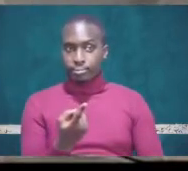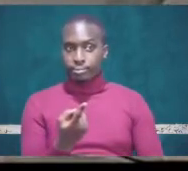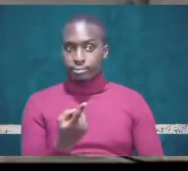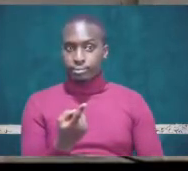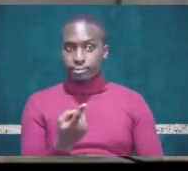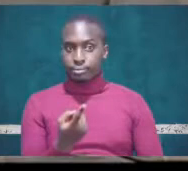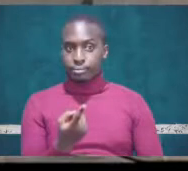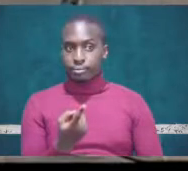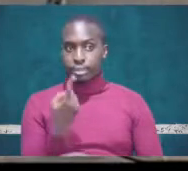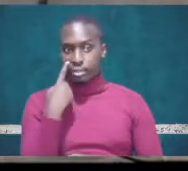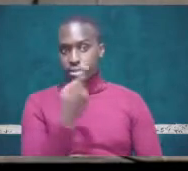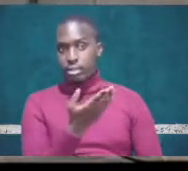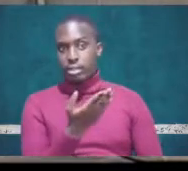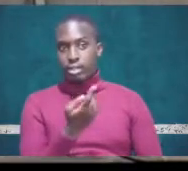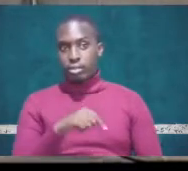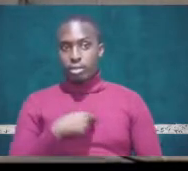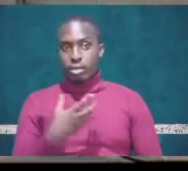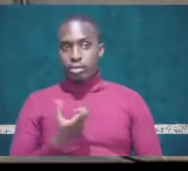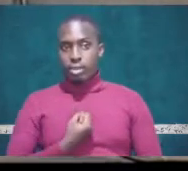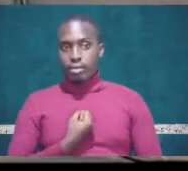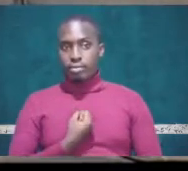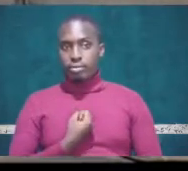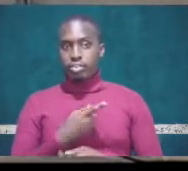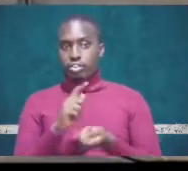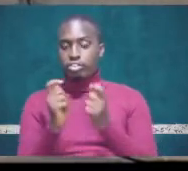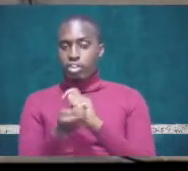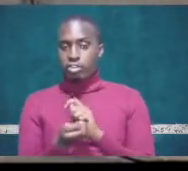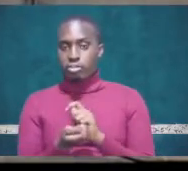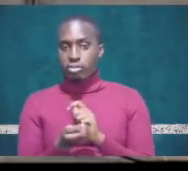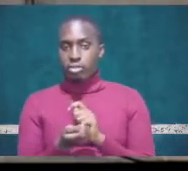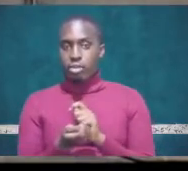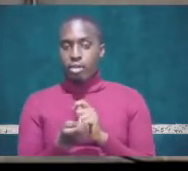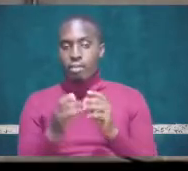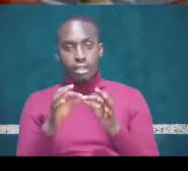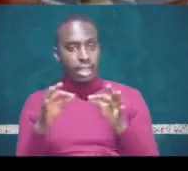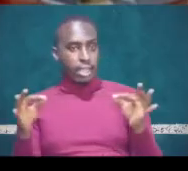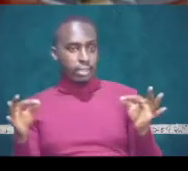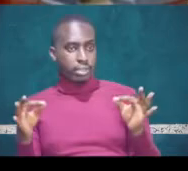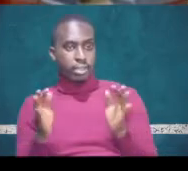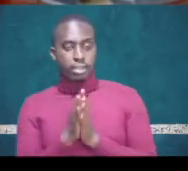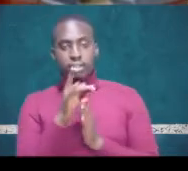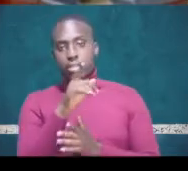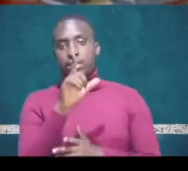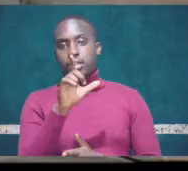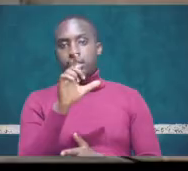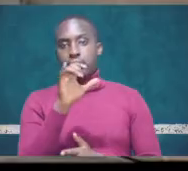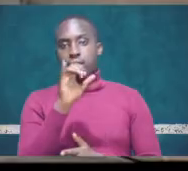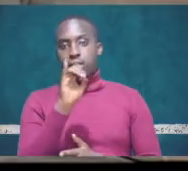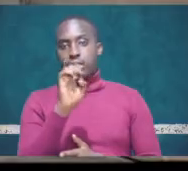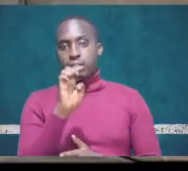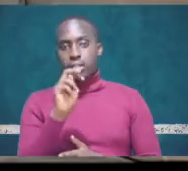and as you see here, so we have the change of the length of this linear, of